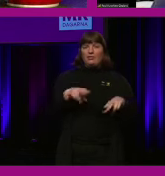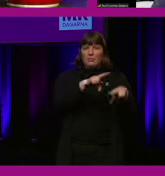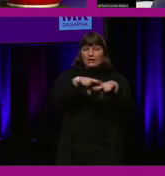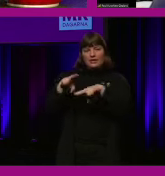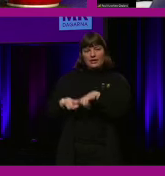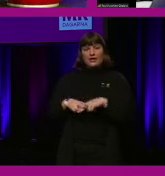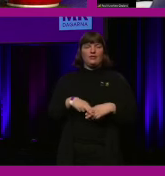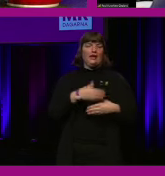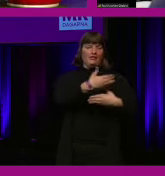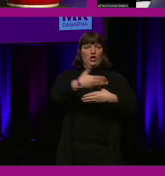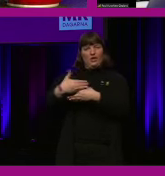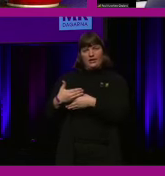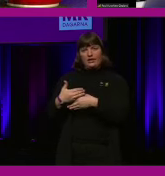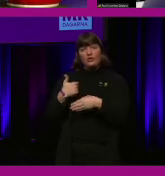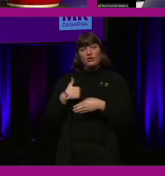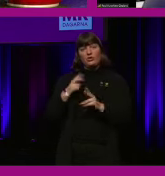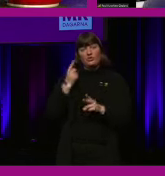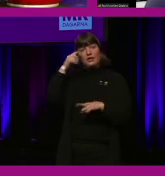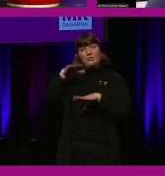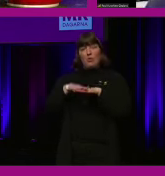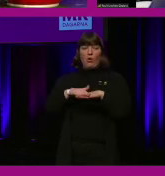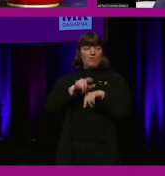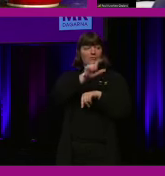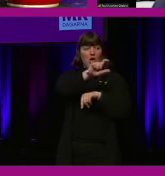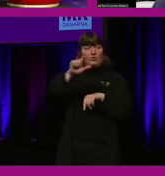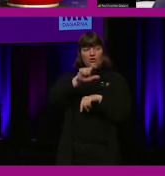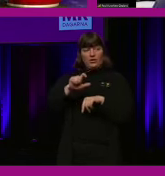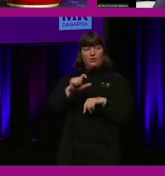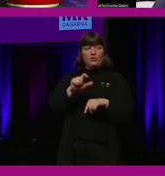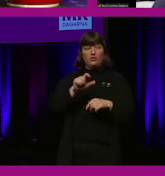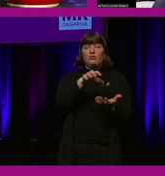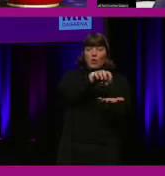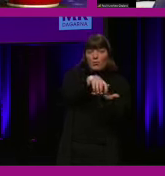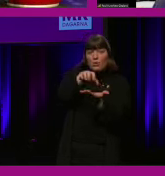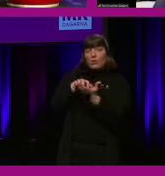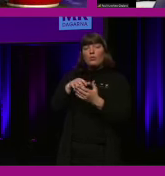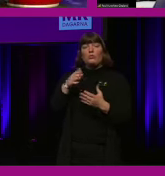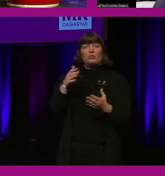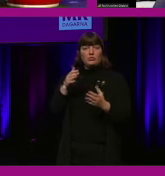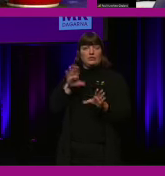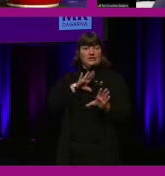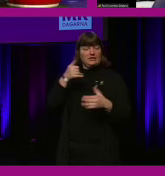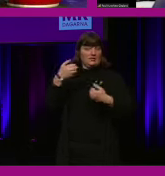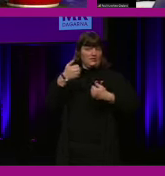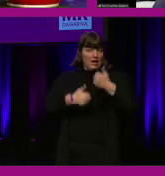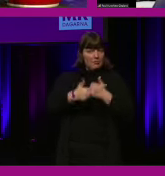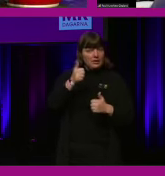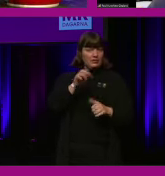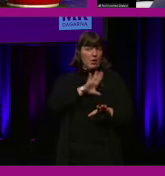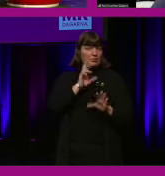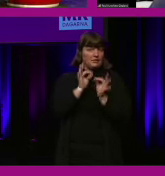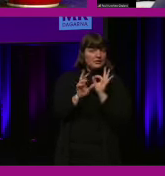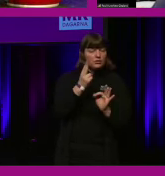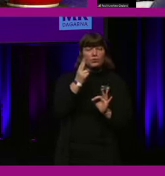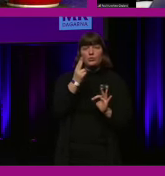government. I would include corporations as well. And that is part of the site of struggle that we're engaged in at the moment, whether or